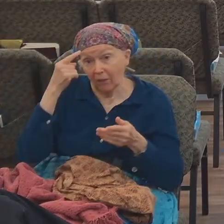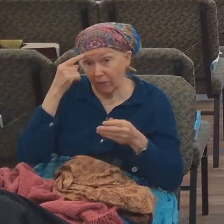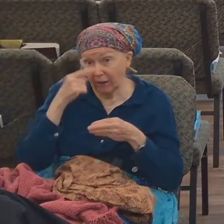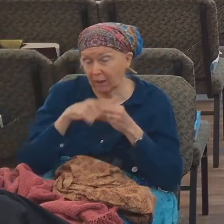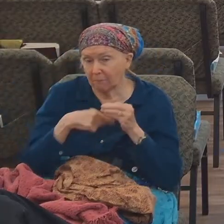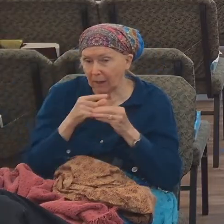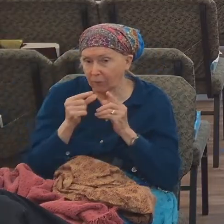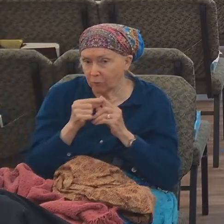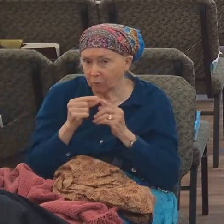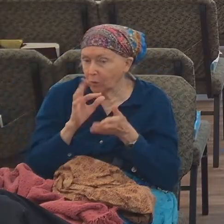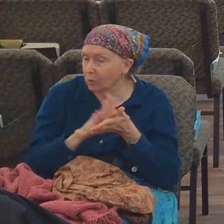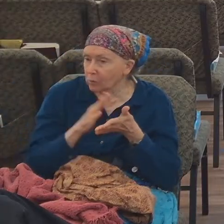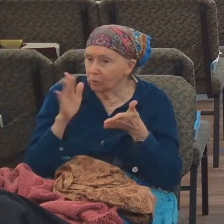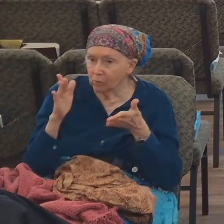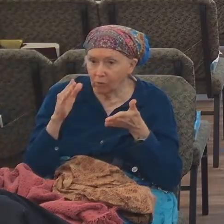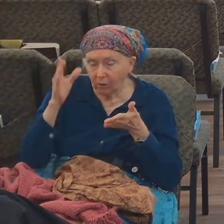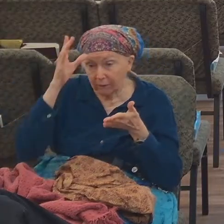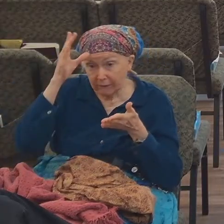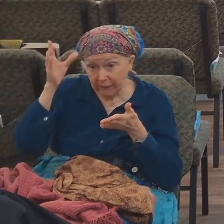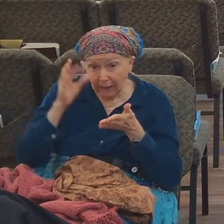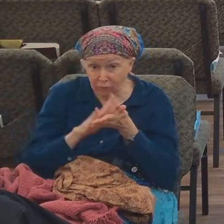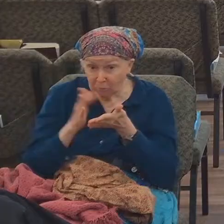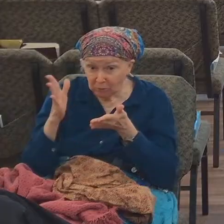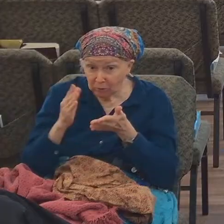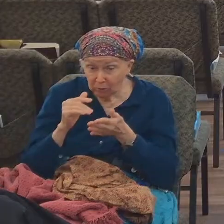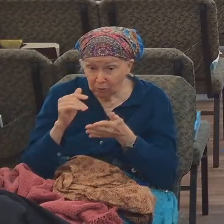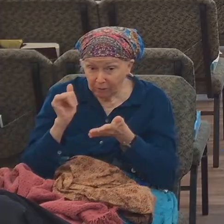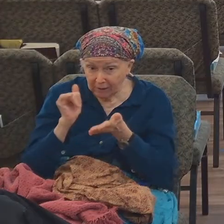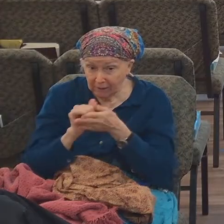glory, the concept of glory in the Greco-Roman